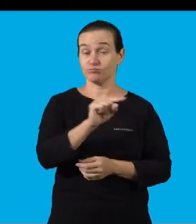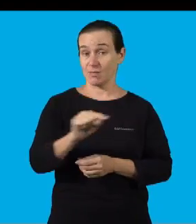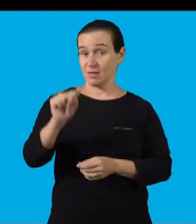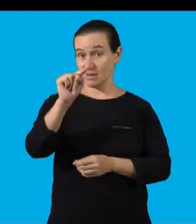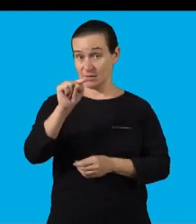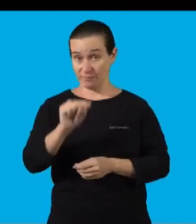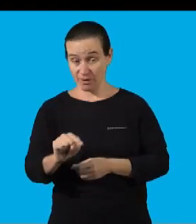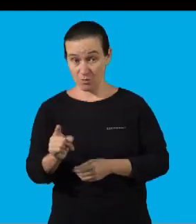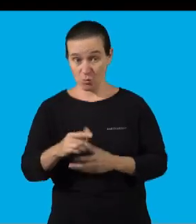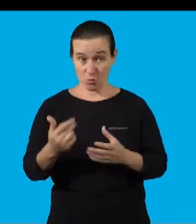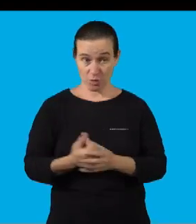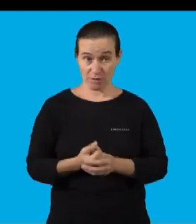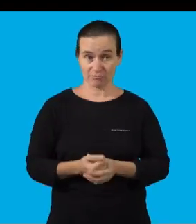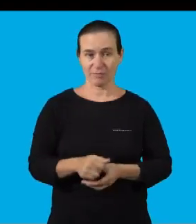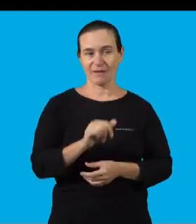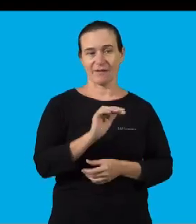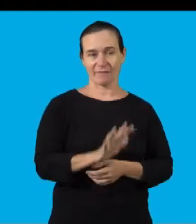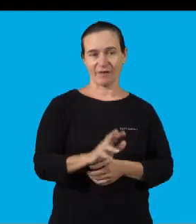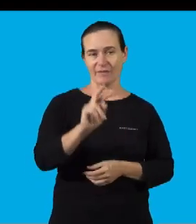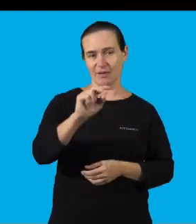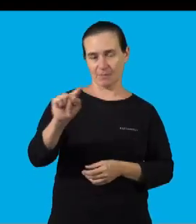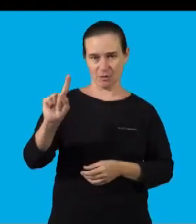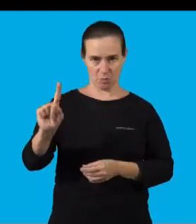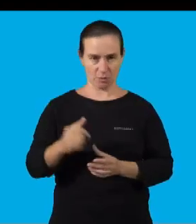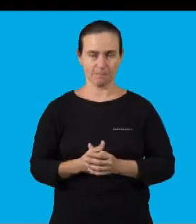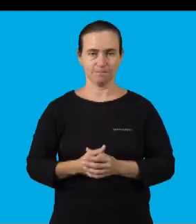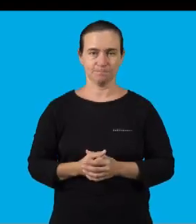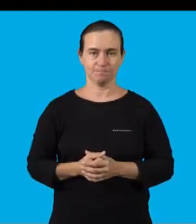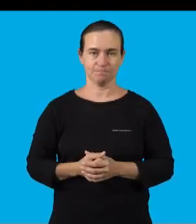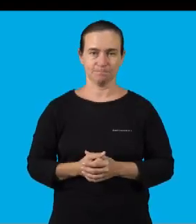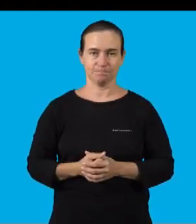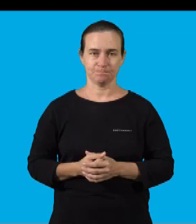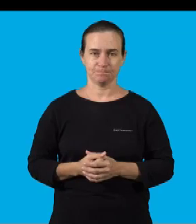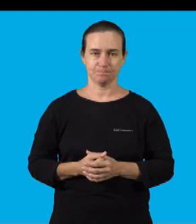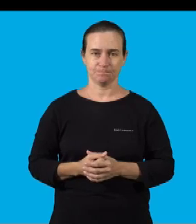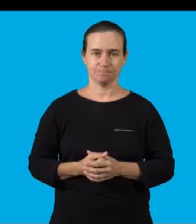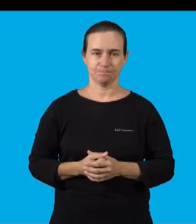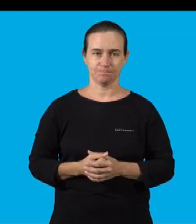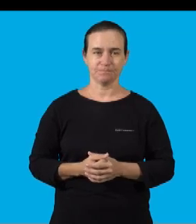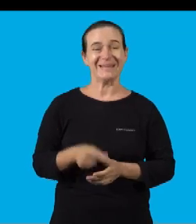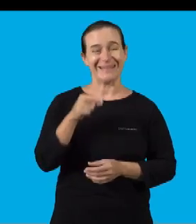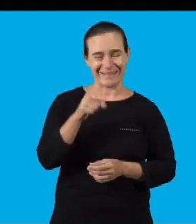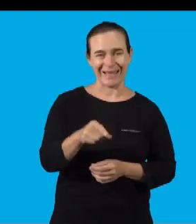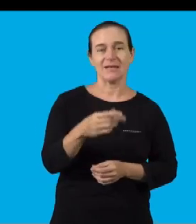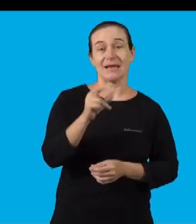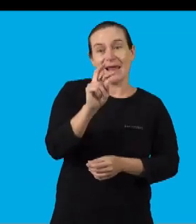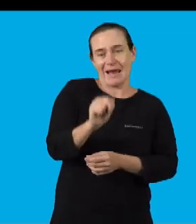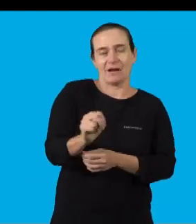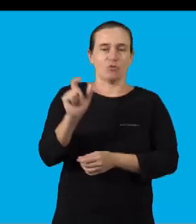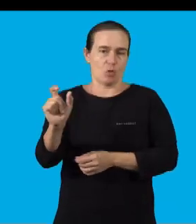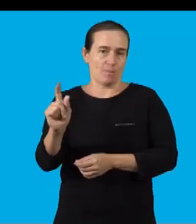will be divided by 5 exponent n minus 1, and that is the nth